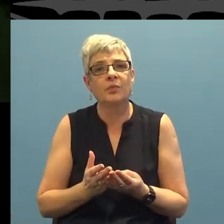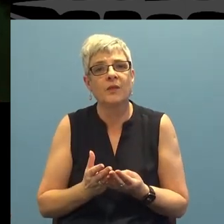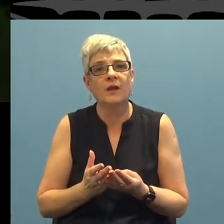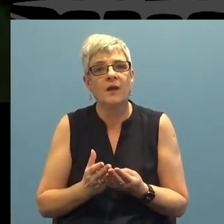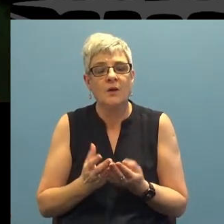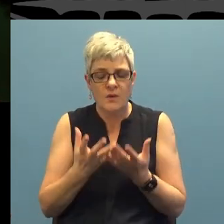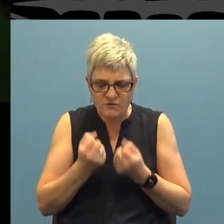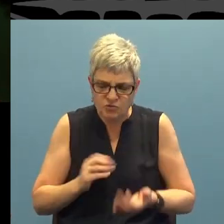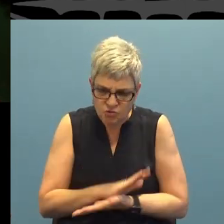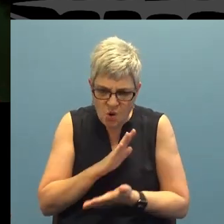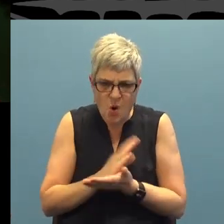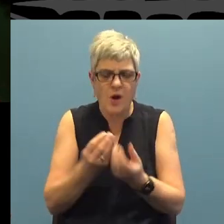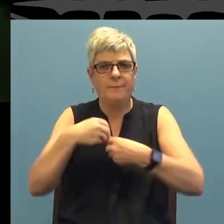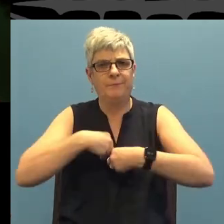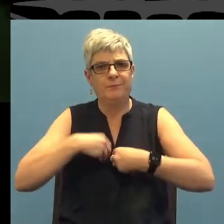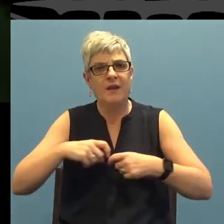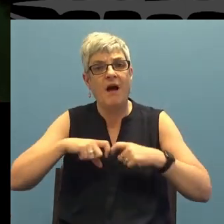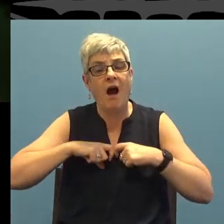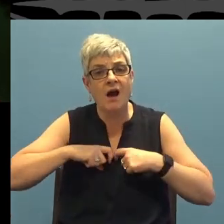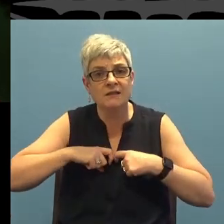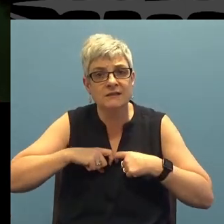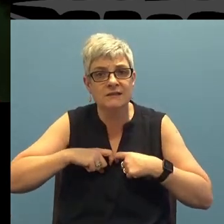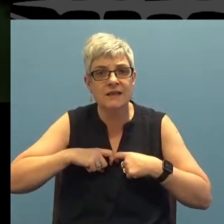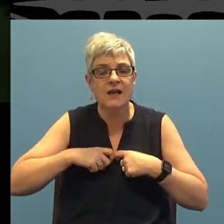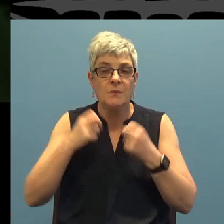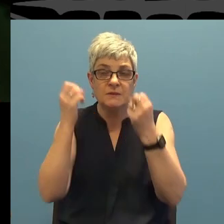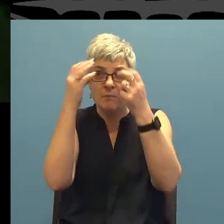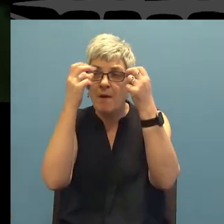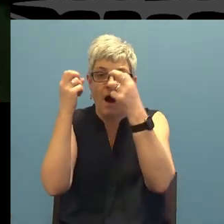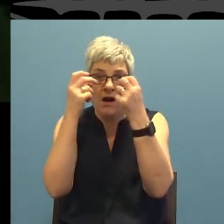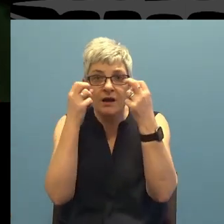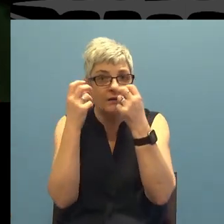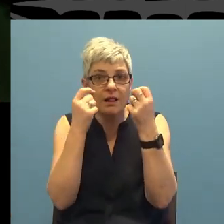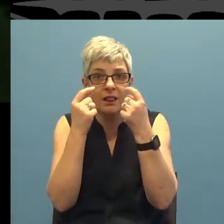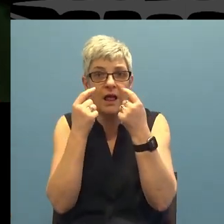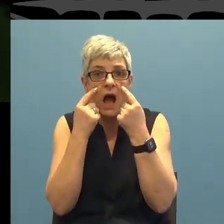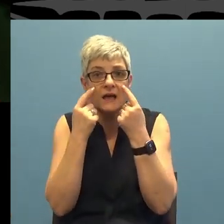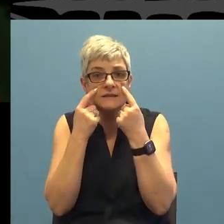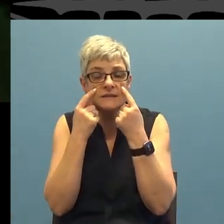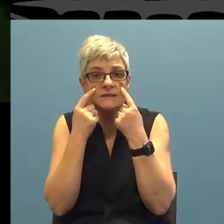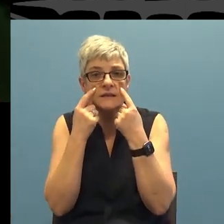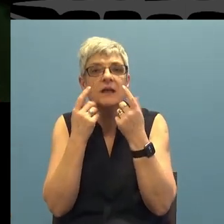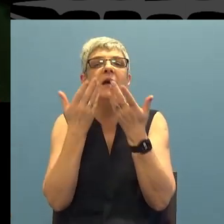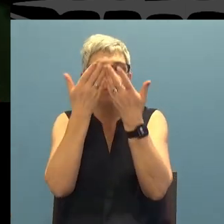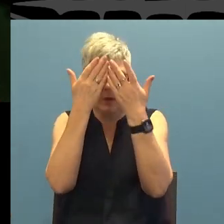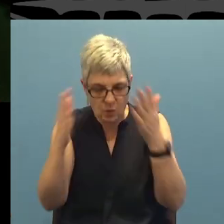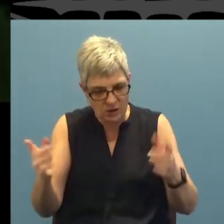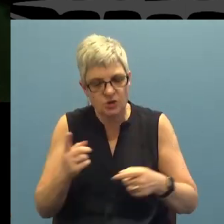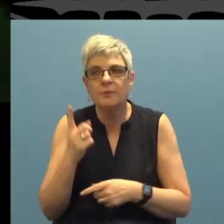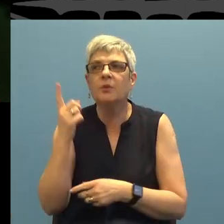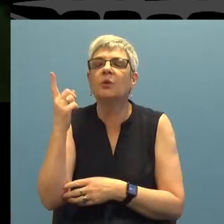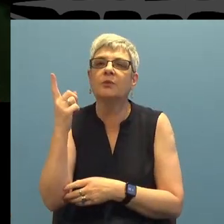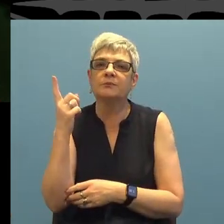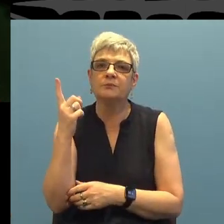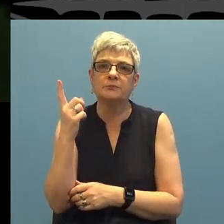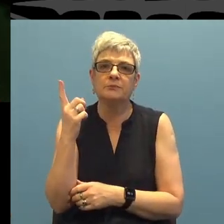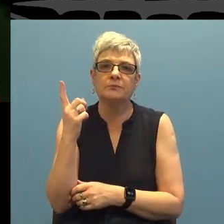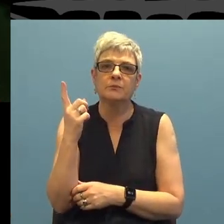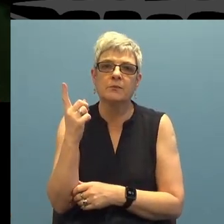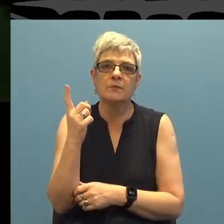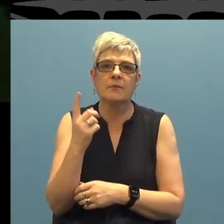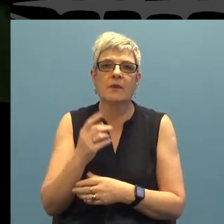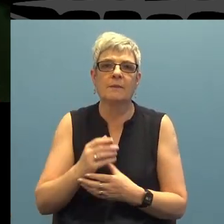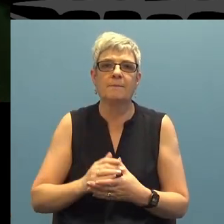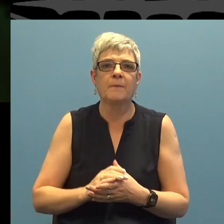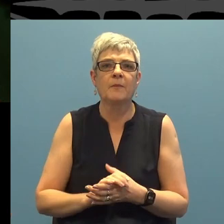We come with joy in our hearts, with sparkle in our eyes, as we come to worship you.